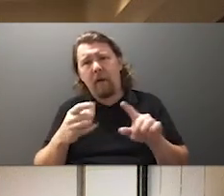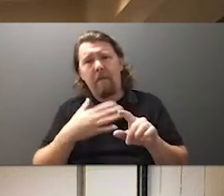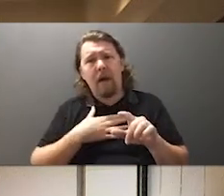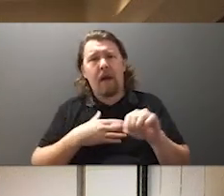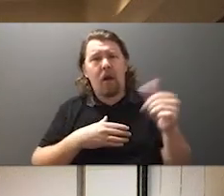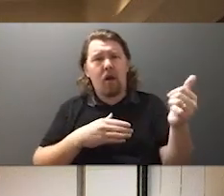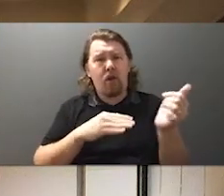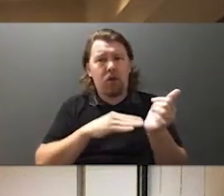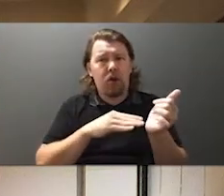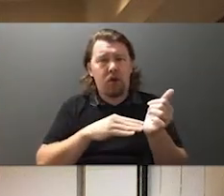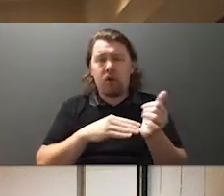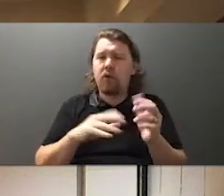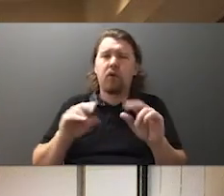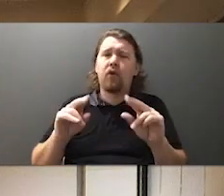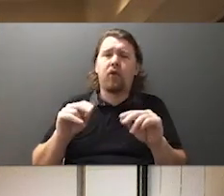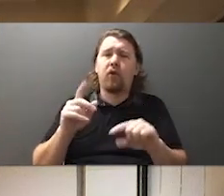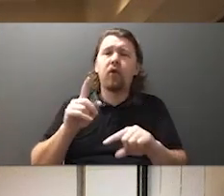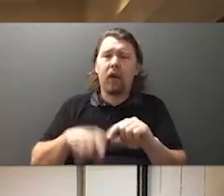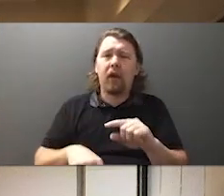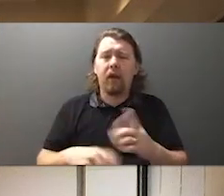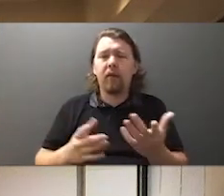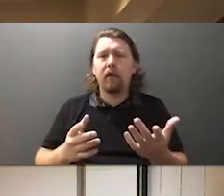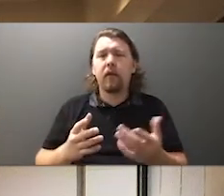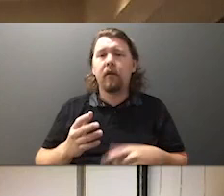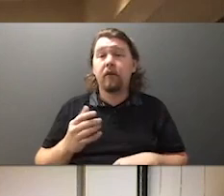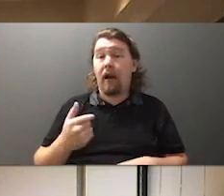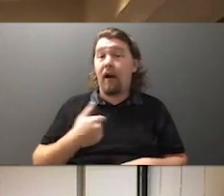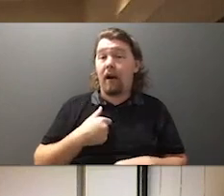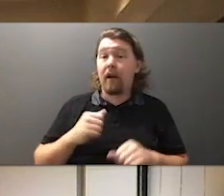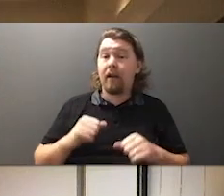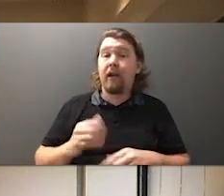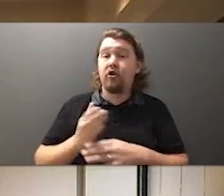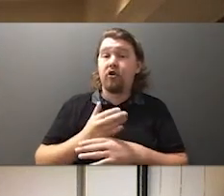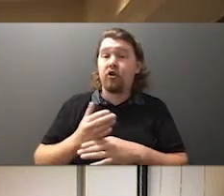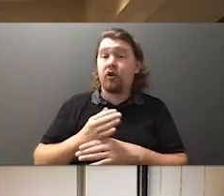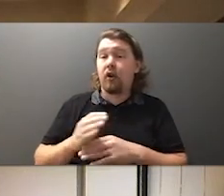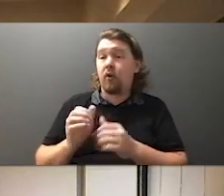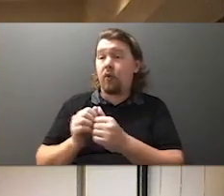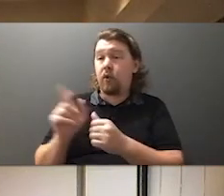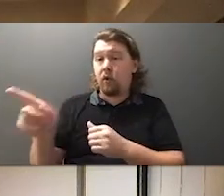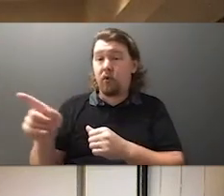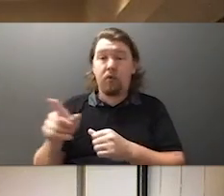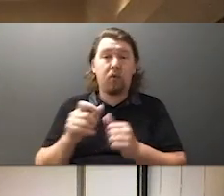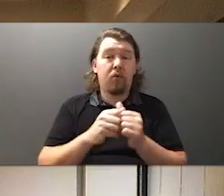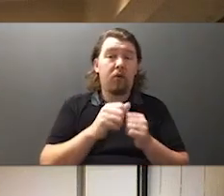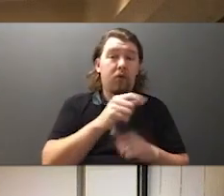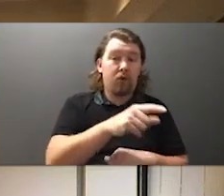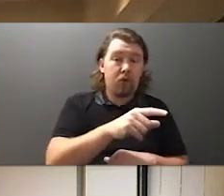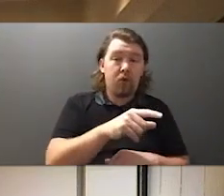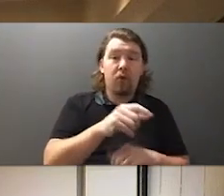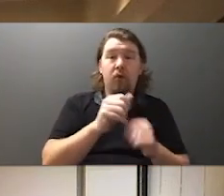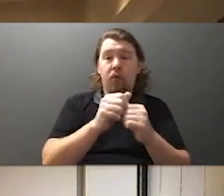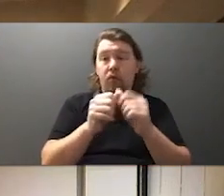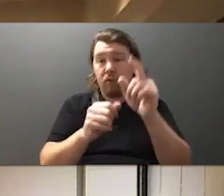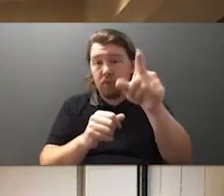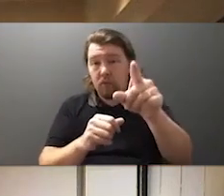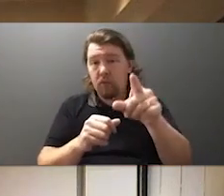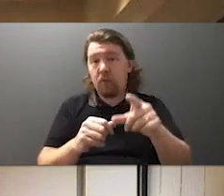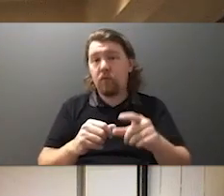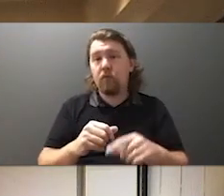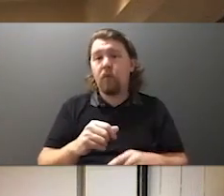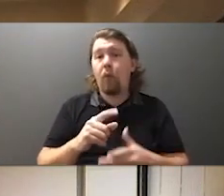providers within my circle? No, you cannot. So it's strictly, I can share with different providers